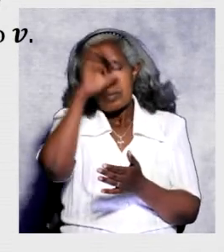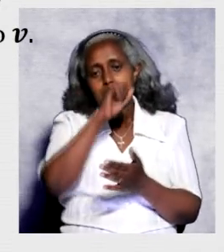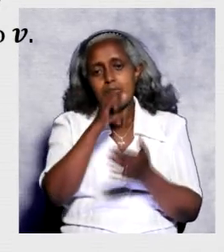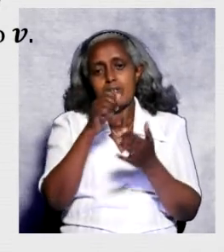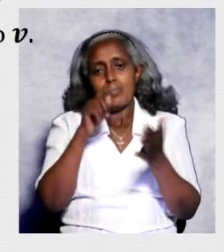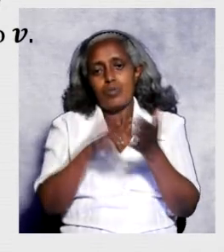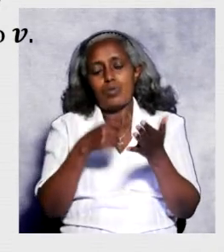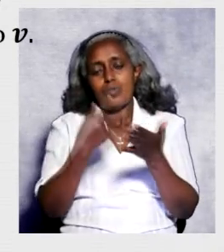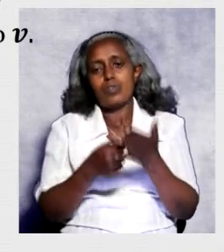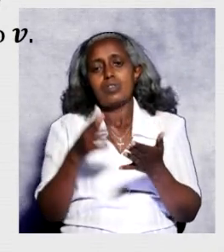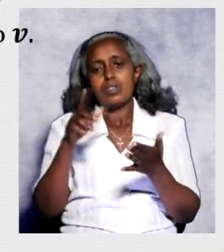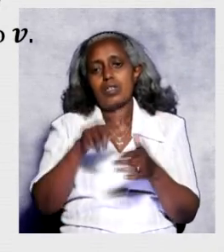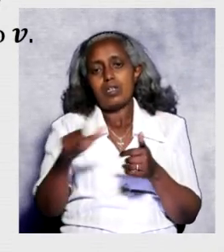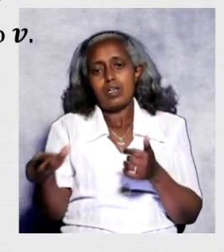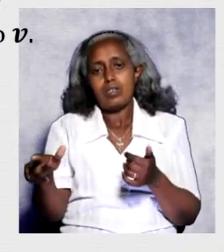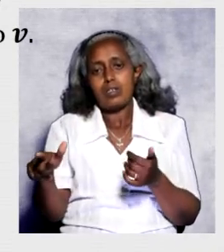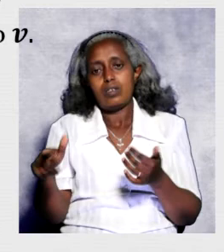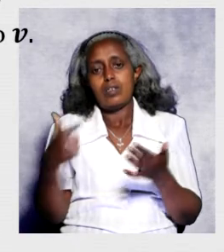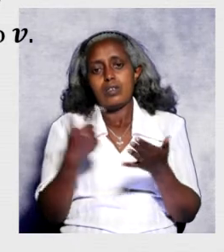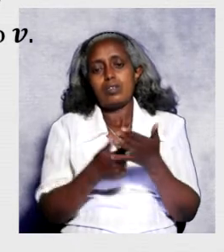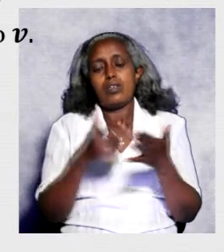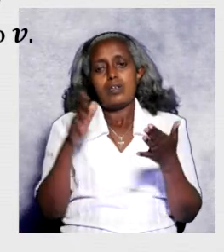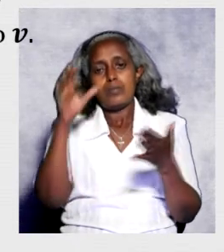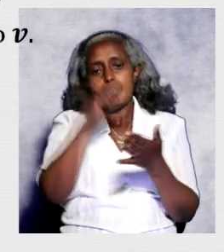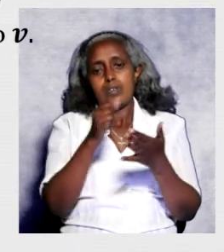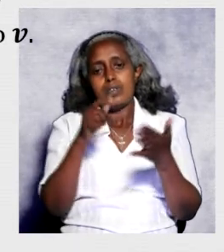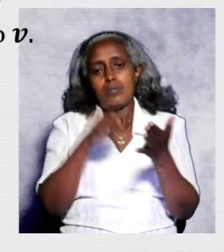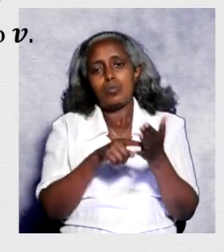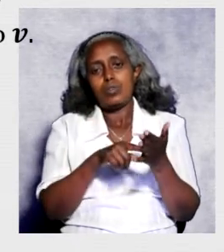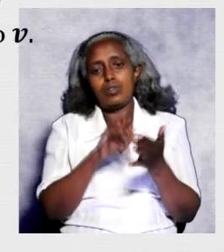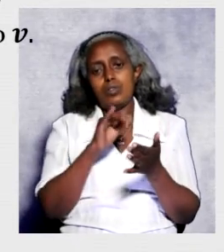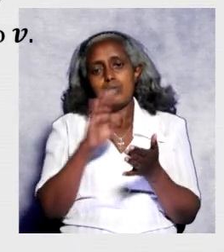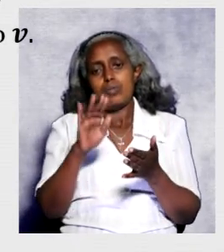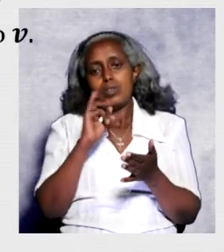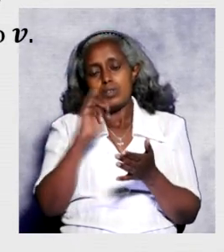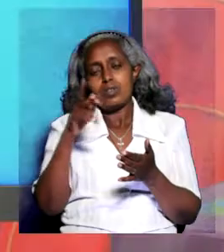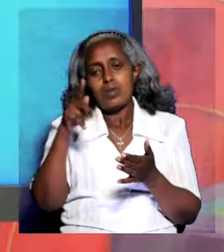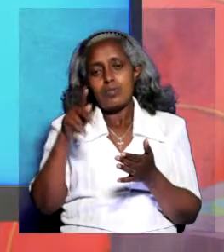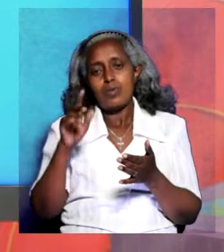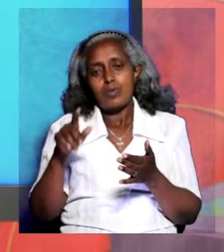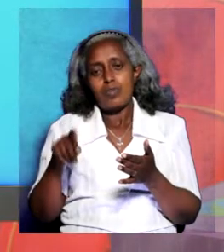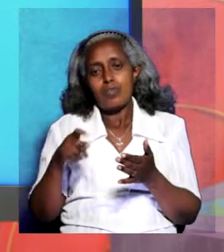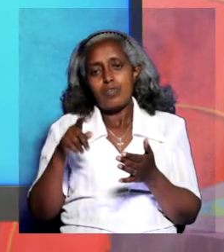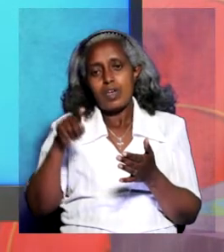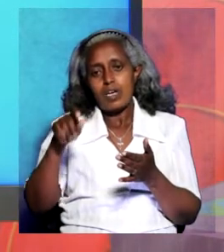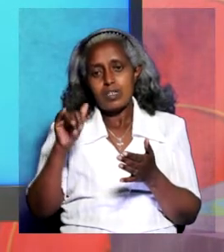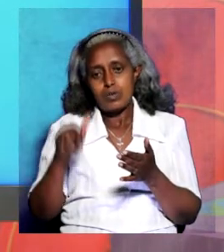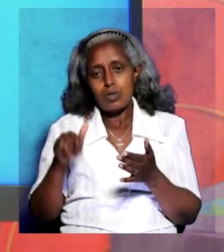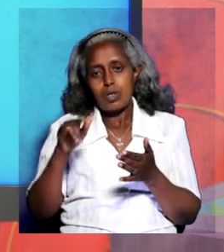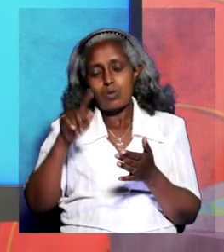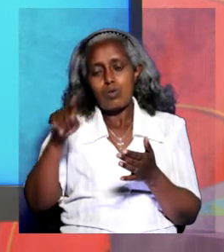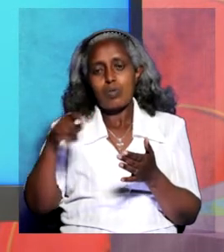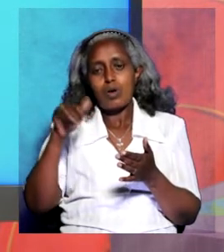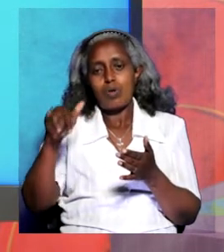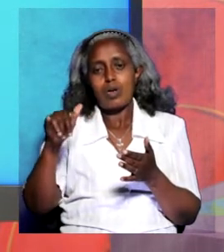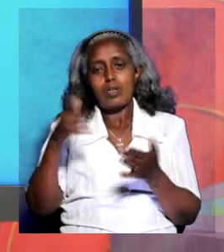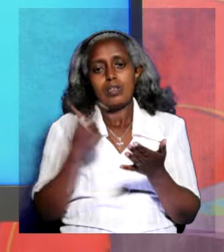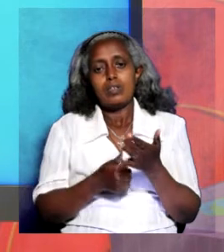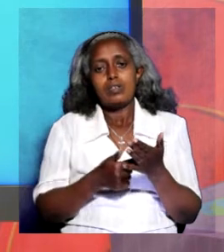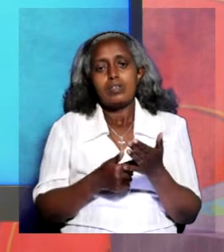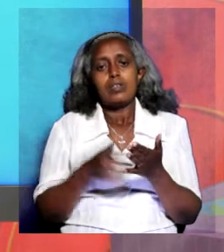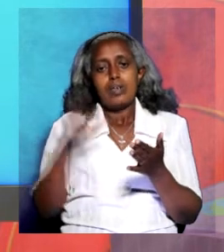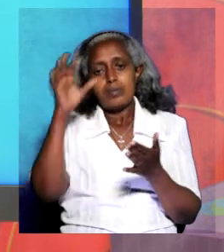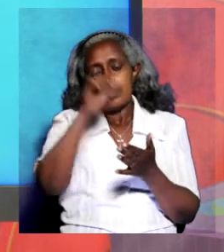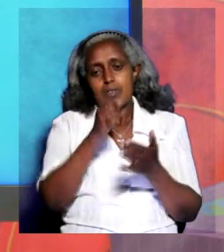on this line. Assume the arbitrary point B, it is P of x, y, x comma y. It's